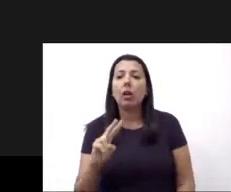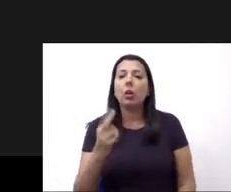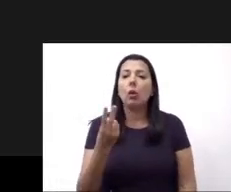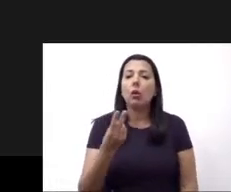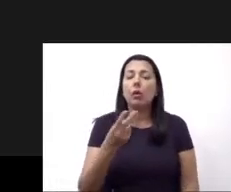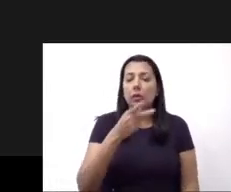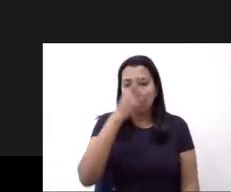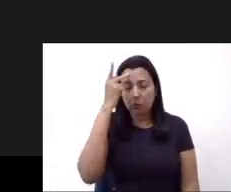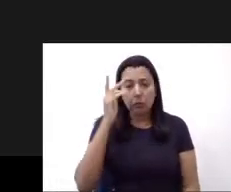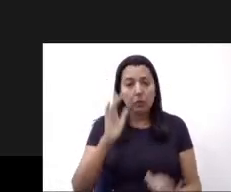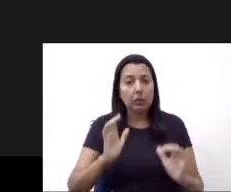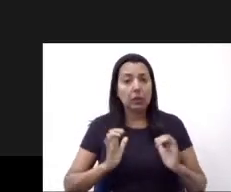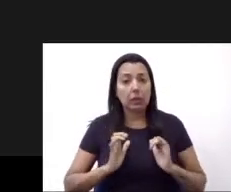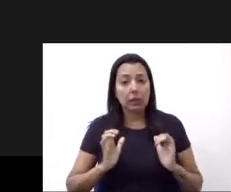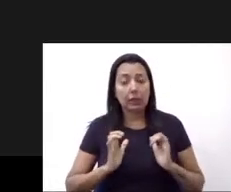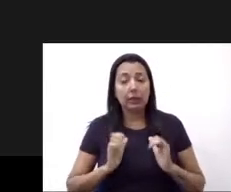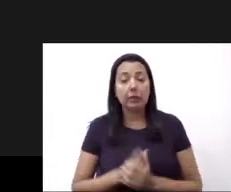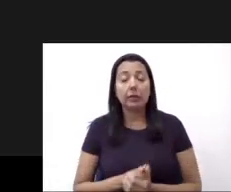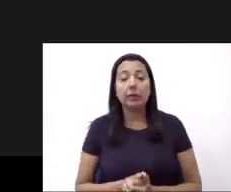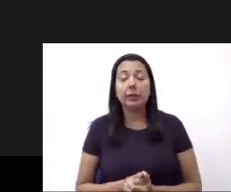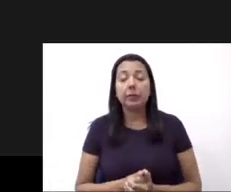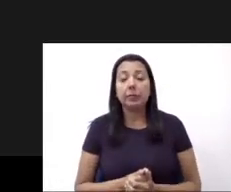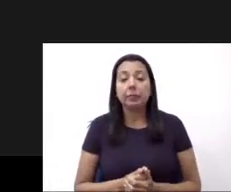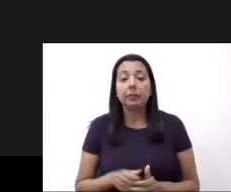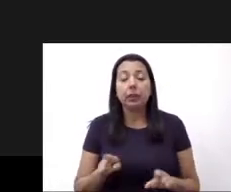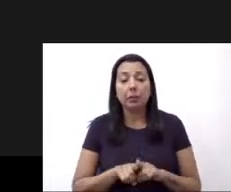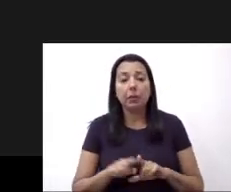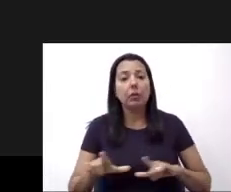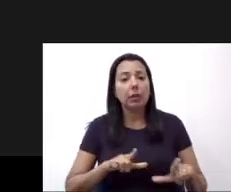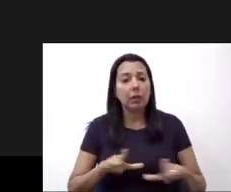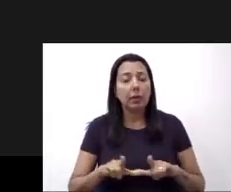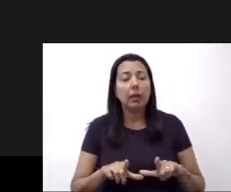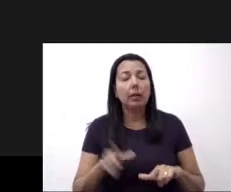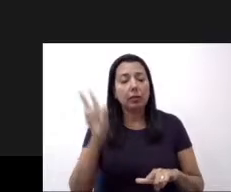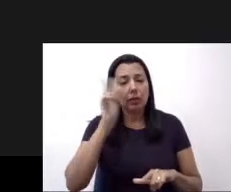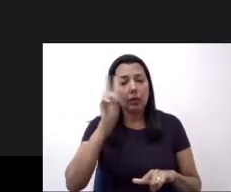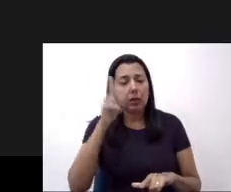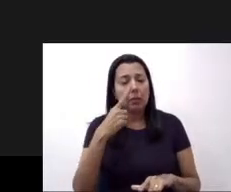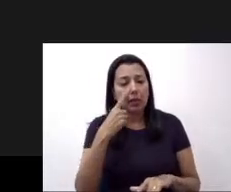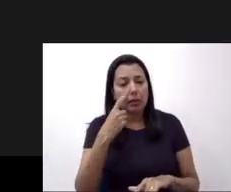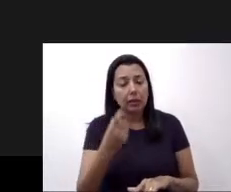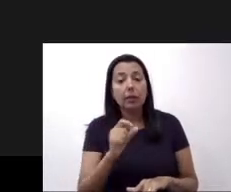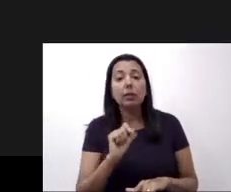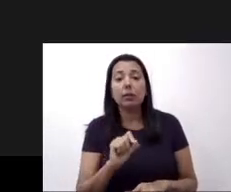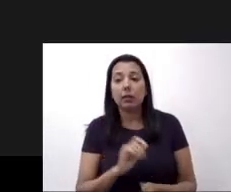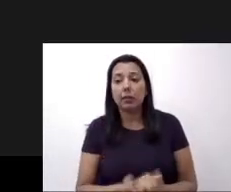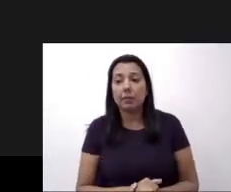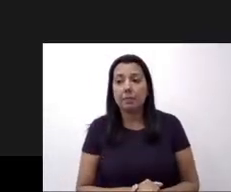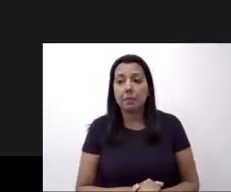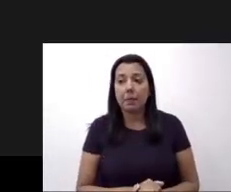The above-mentioned works highlight the interest in mobilizing